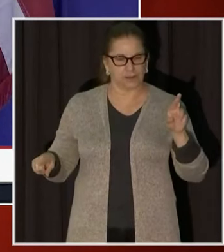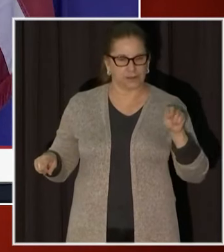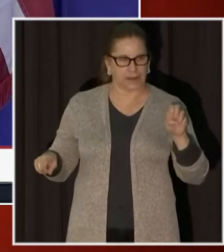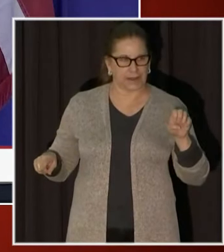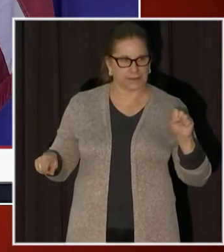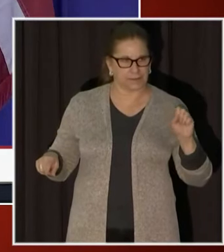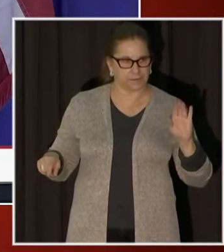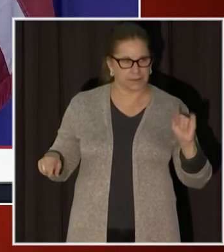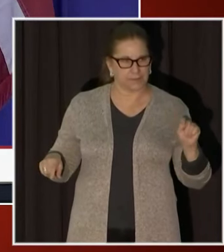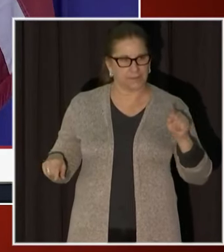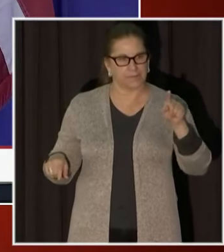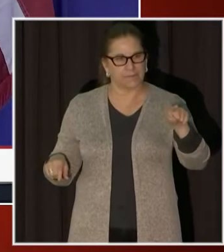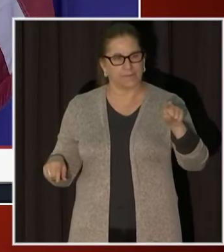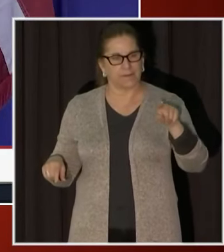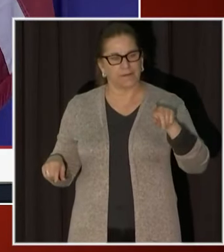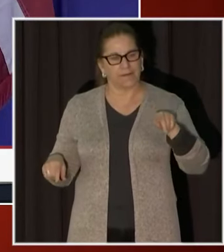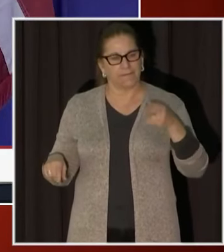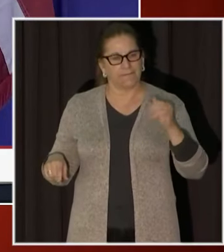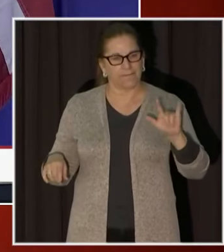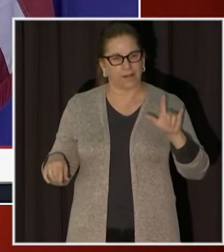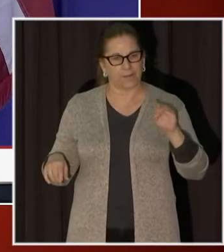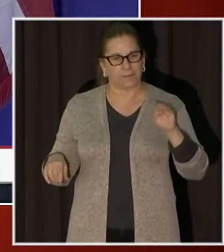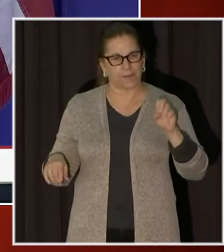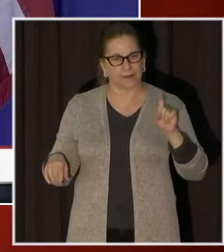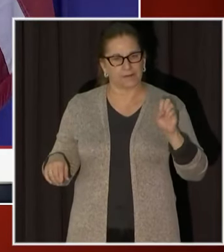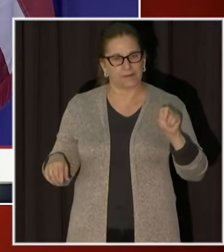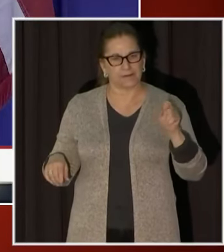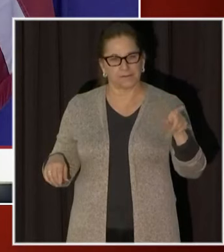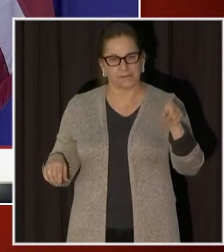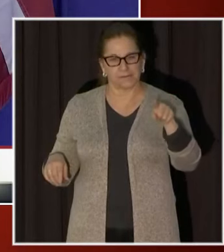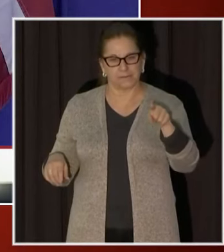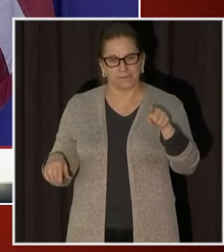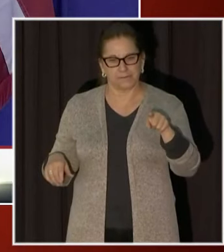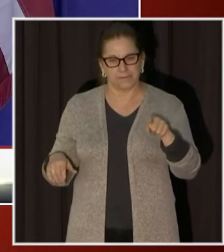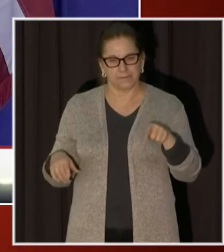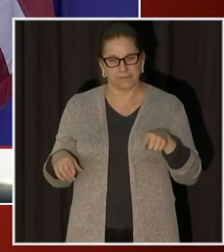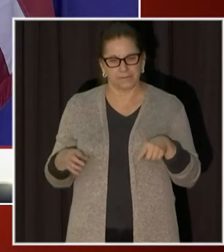the district's cases and deaths and what they tell us